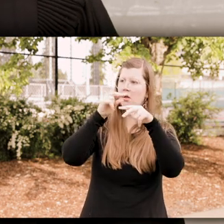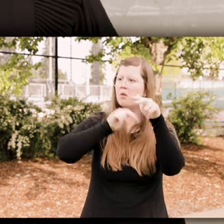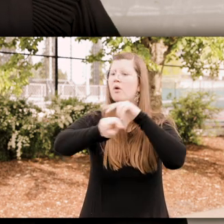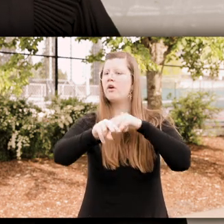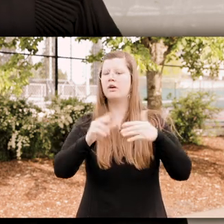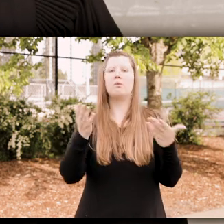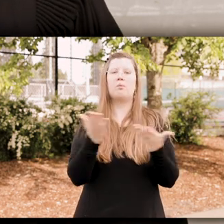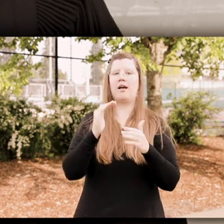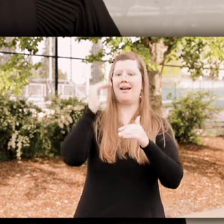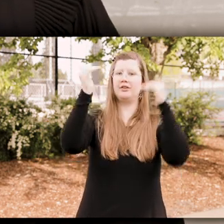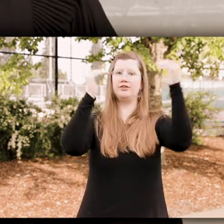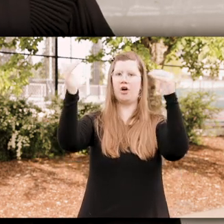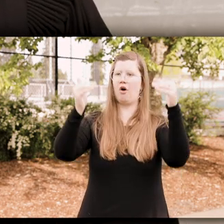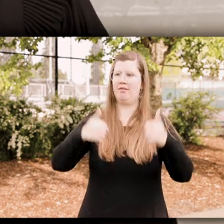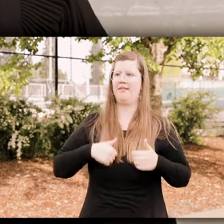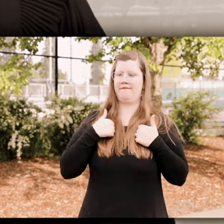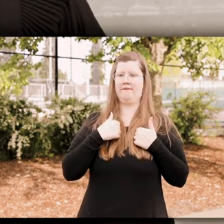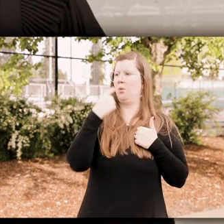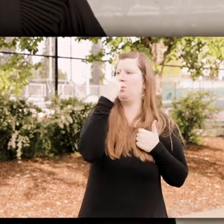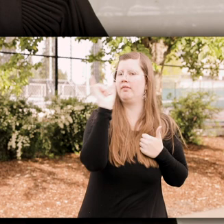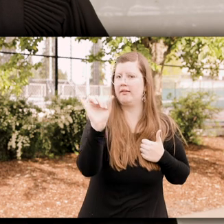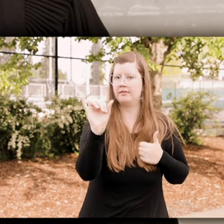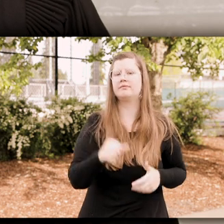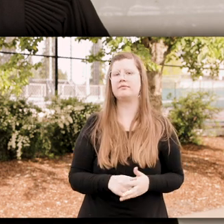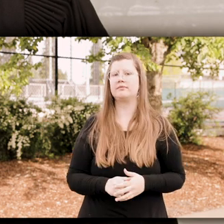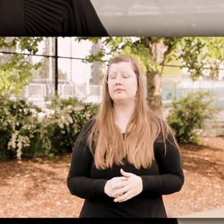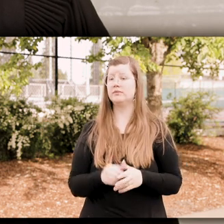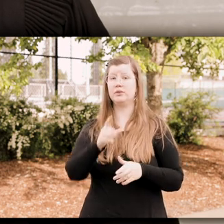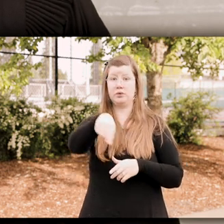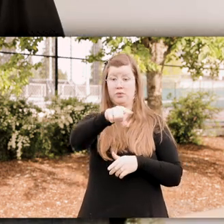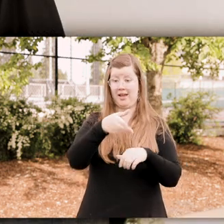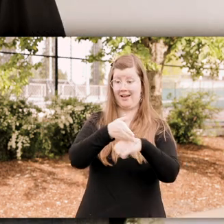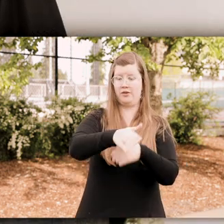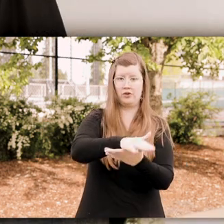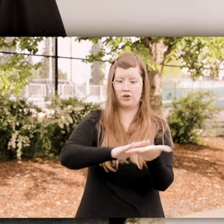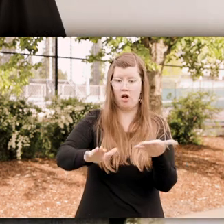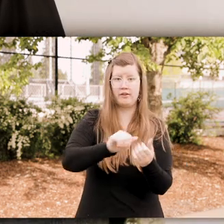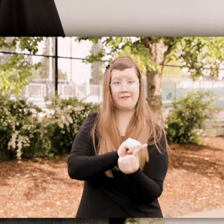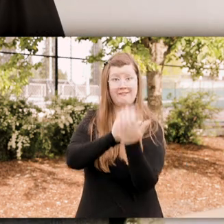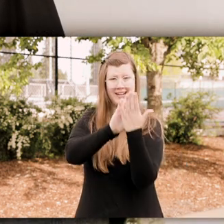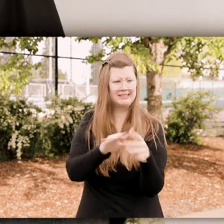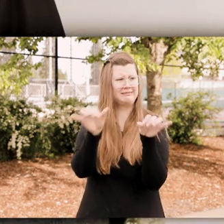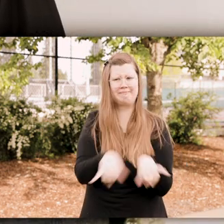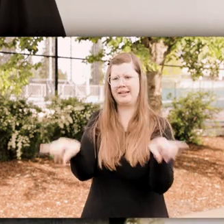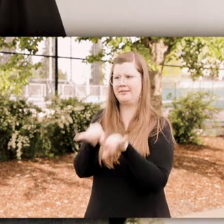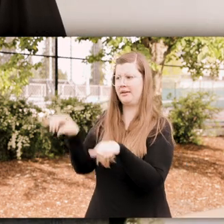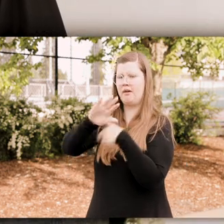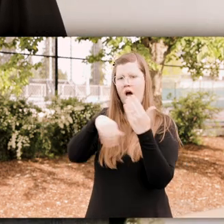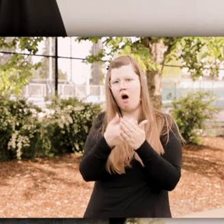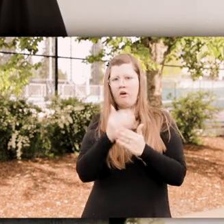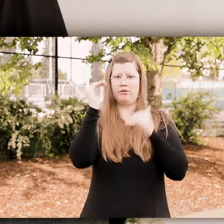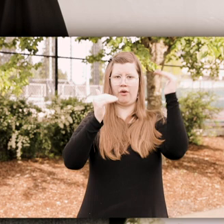halls. What you'll be faced with after college is what all adults face. Without a roadmap, we manage